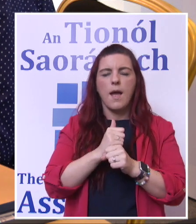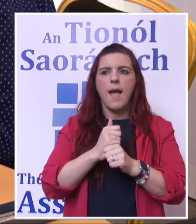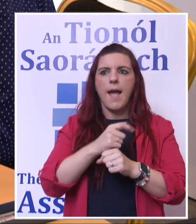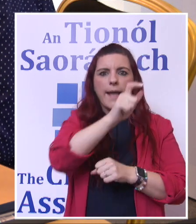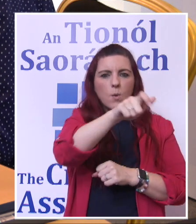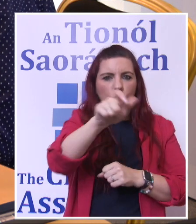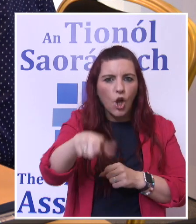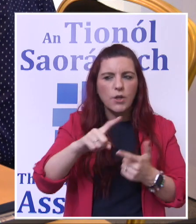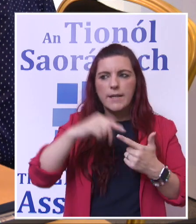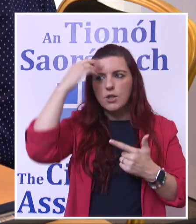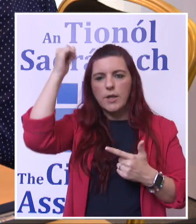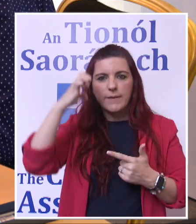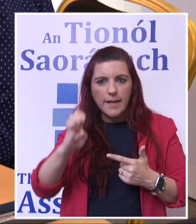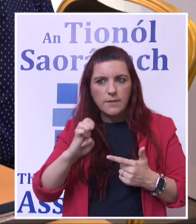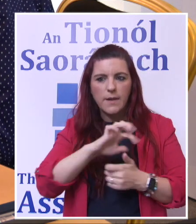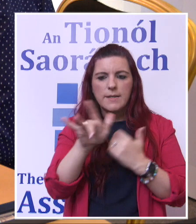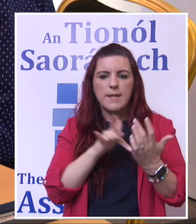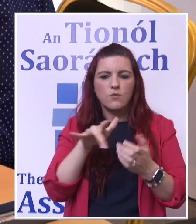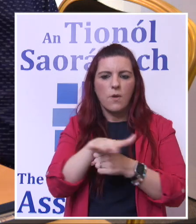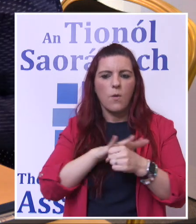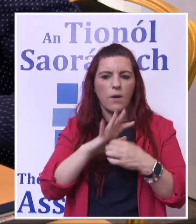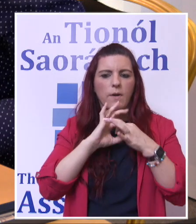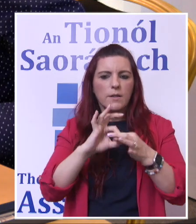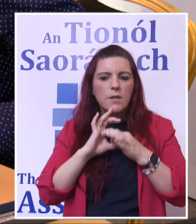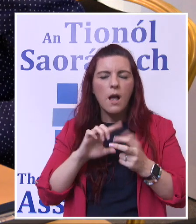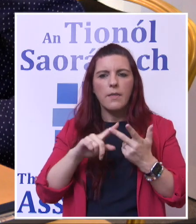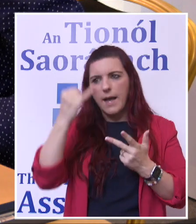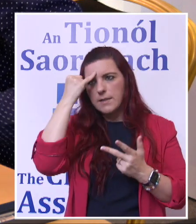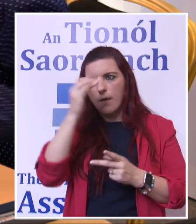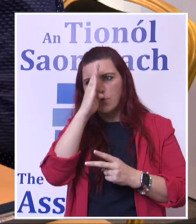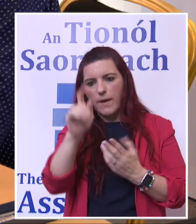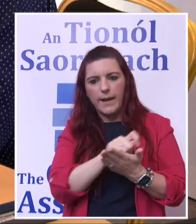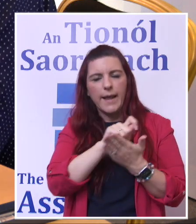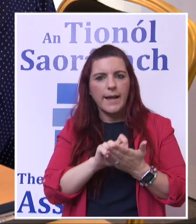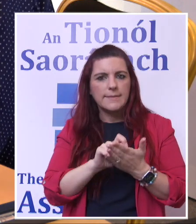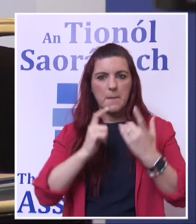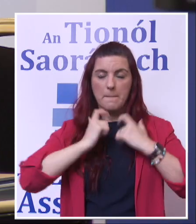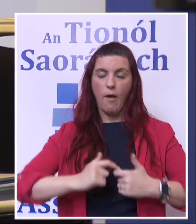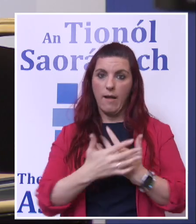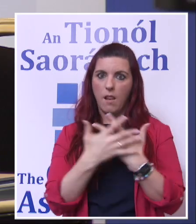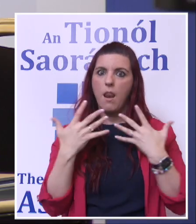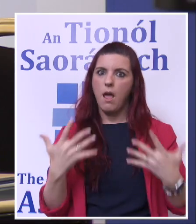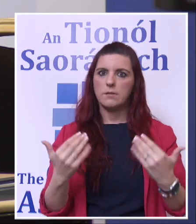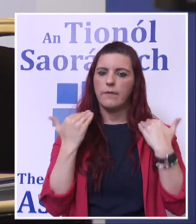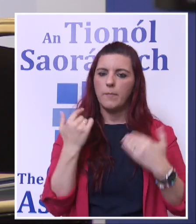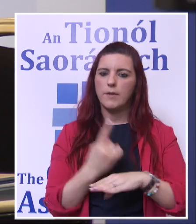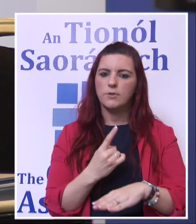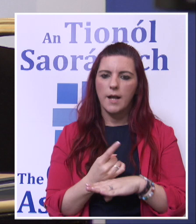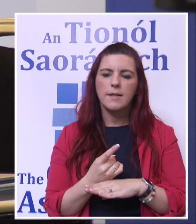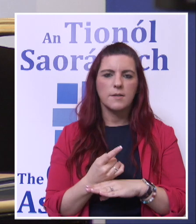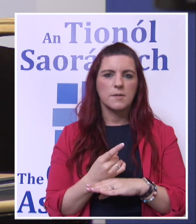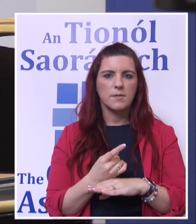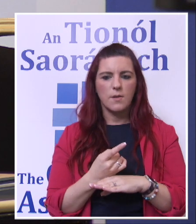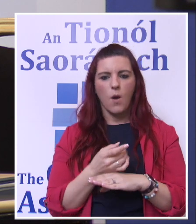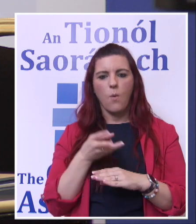chief executives, central local relations, the concept of the directly elected mayor, There's a lot there, but I'll do my best to cover what